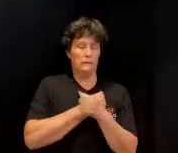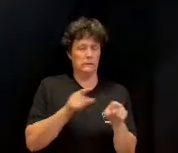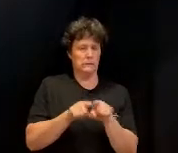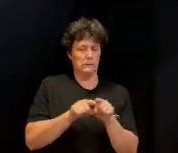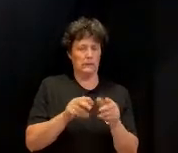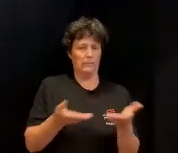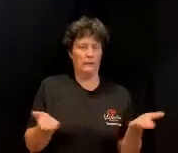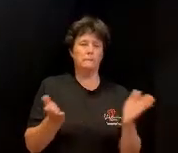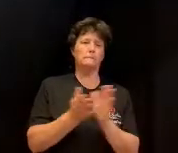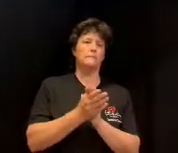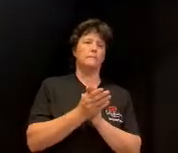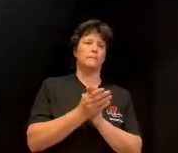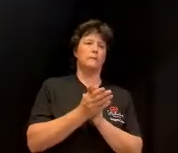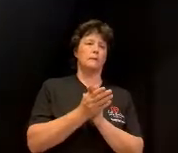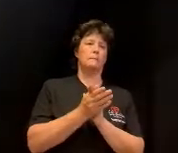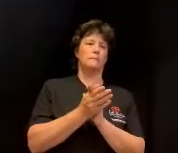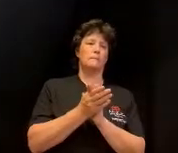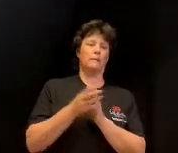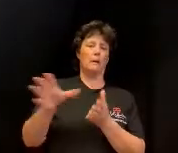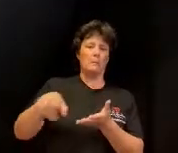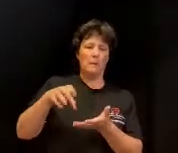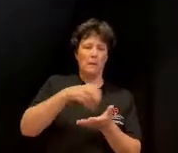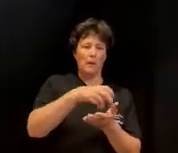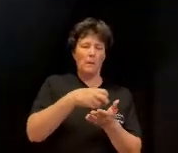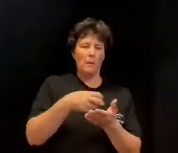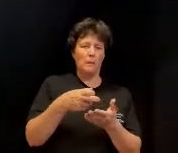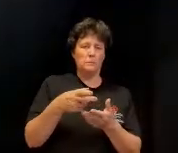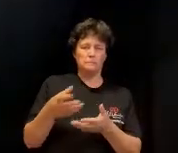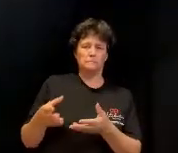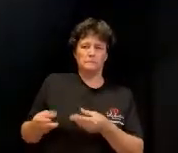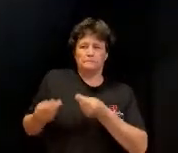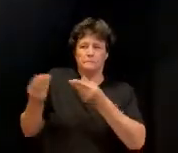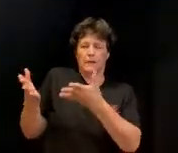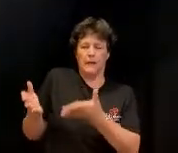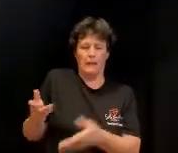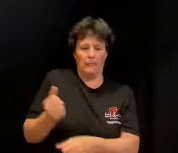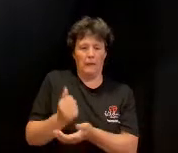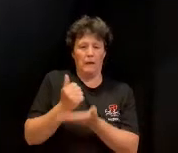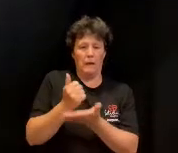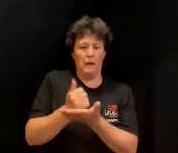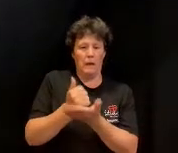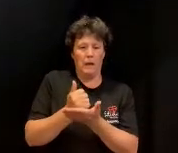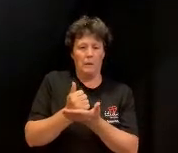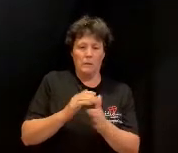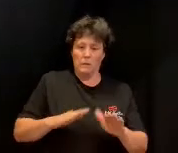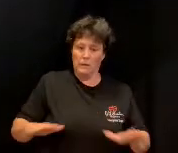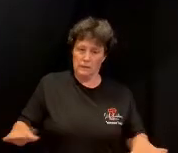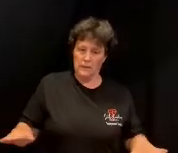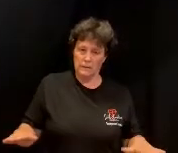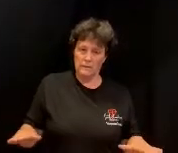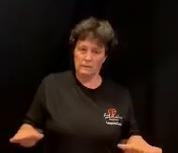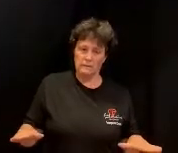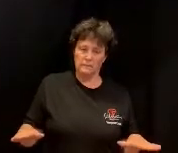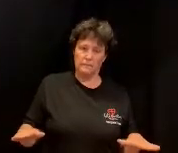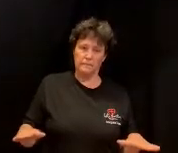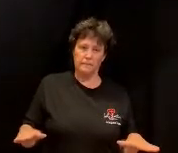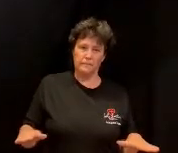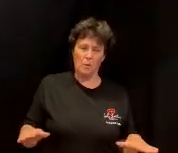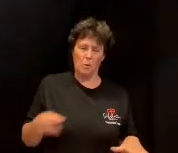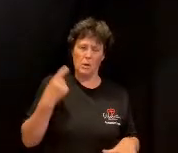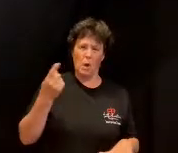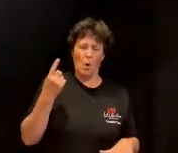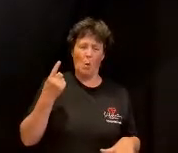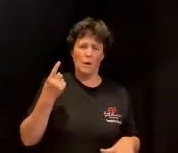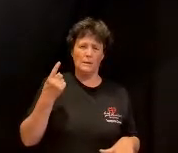know, get those in for those kids, and let's give our kids and Cassie, you know, they go to Haiti, but we always kind of